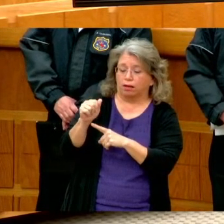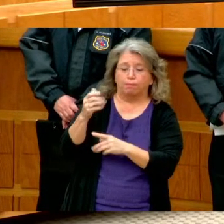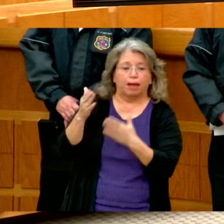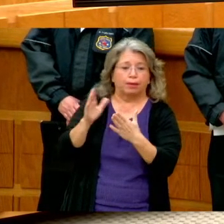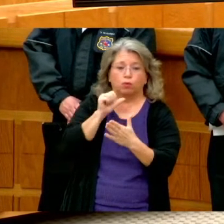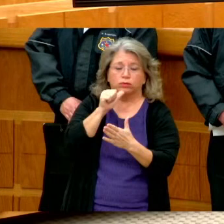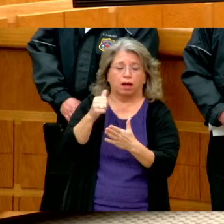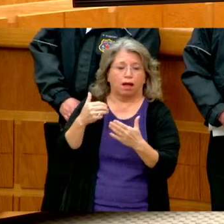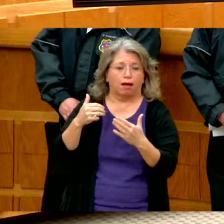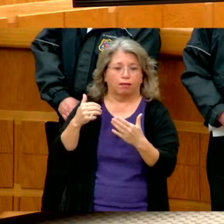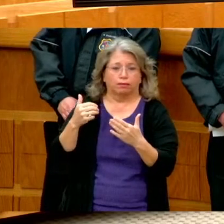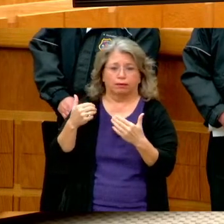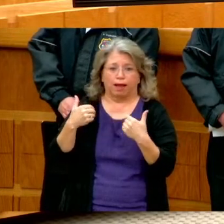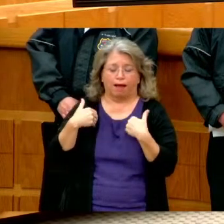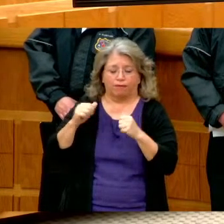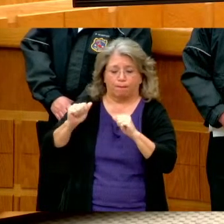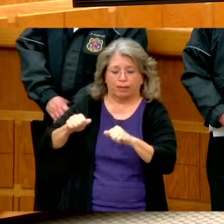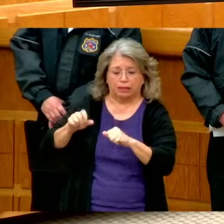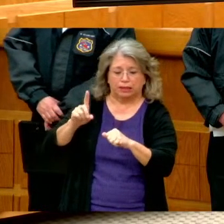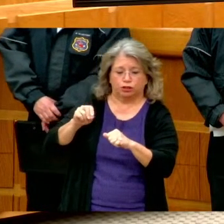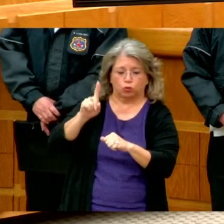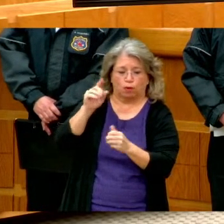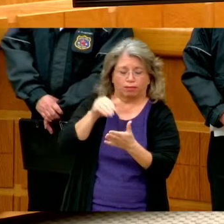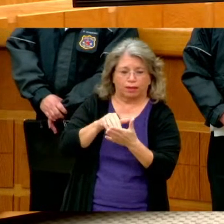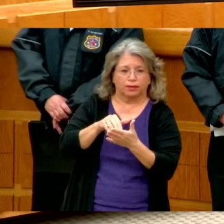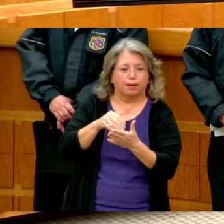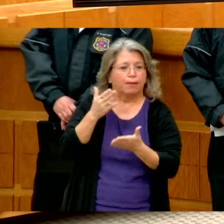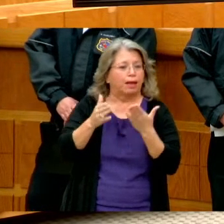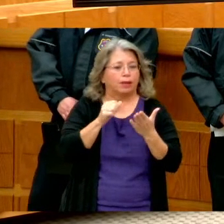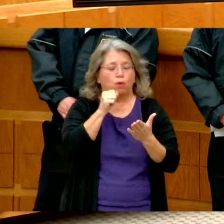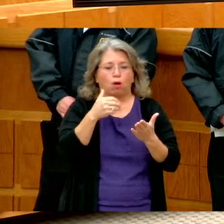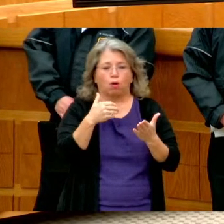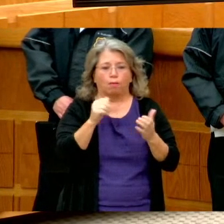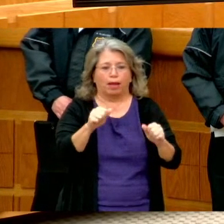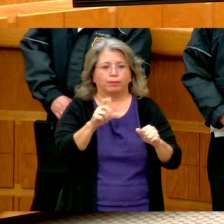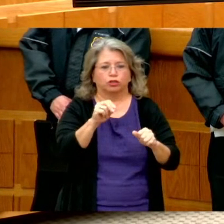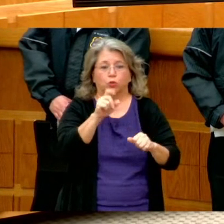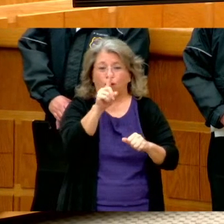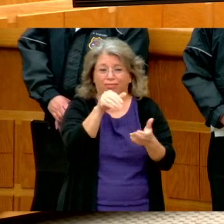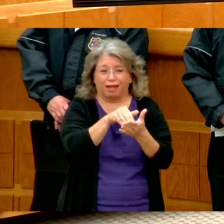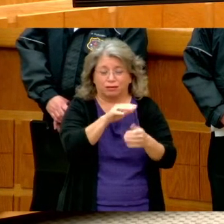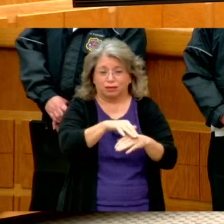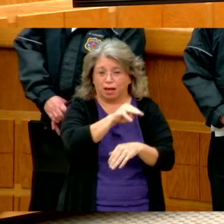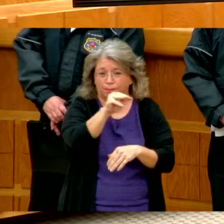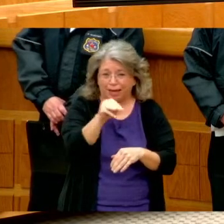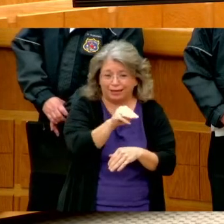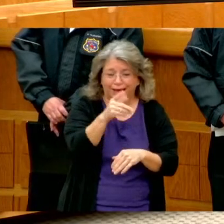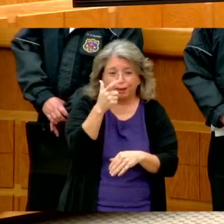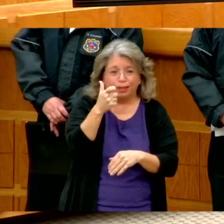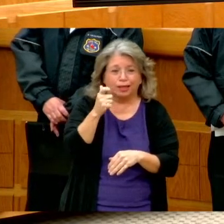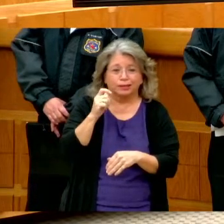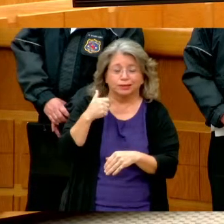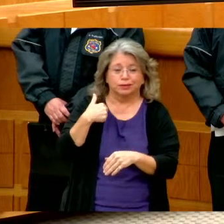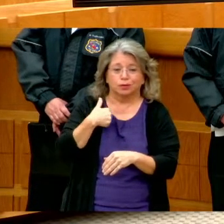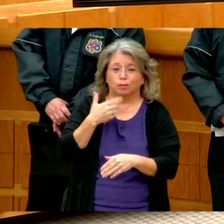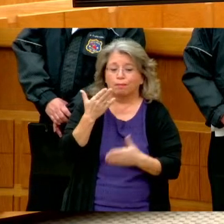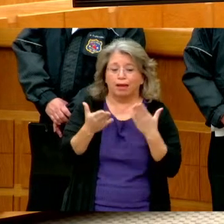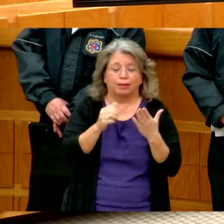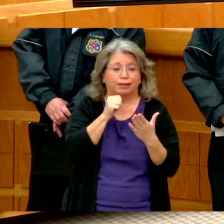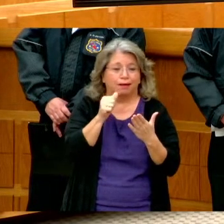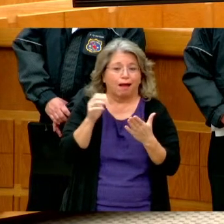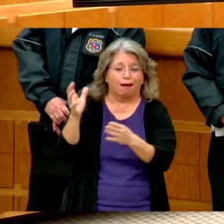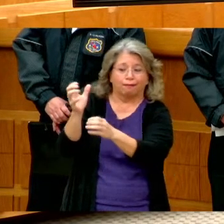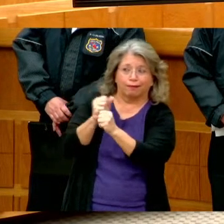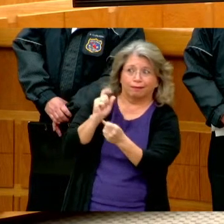So we're not going to be able to do 1,000 on Monday because I bet we don't get started until noon. It's going to be a half day because we're going to